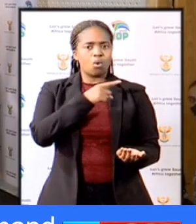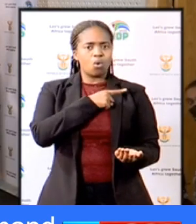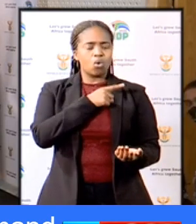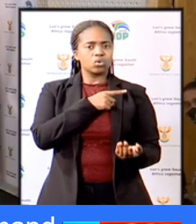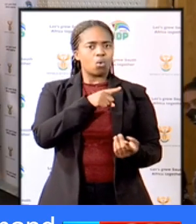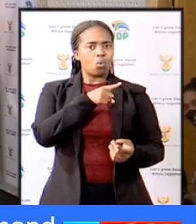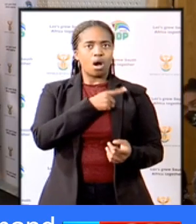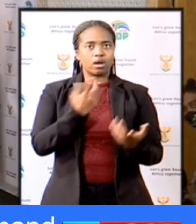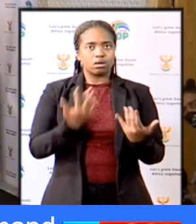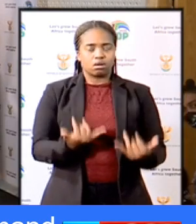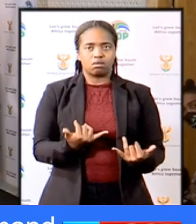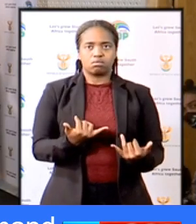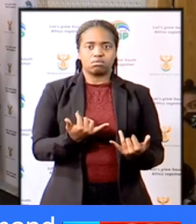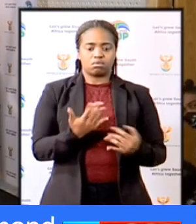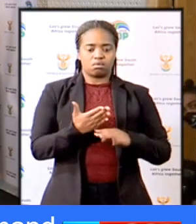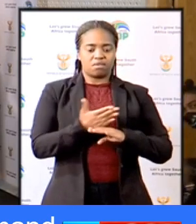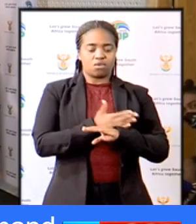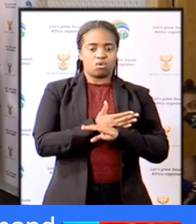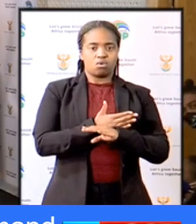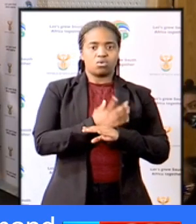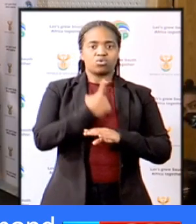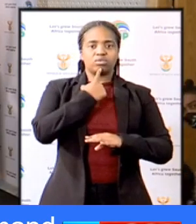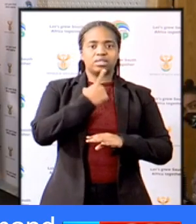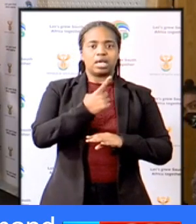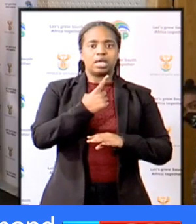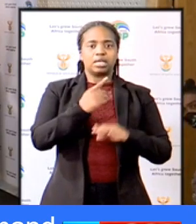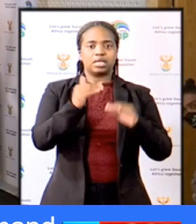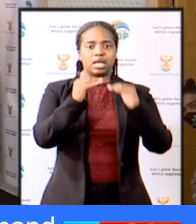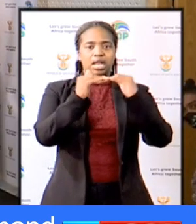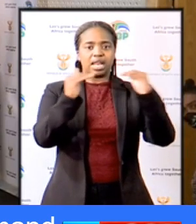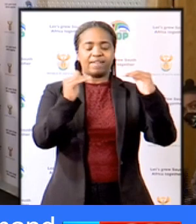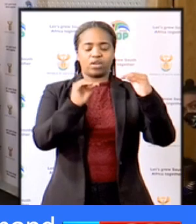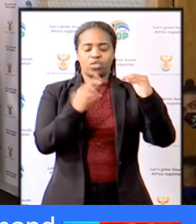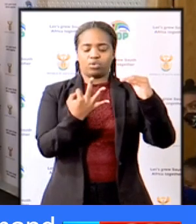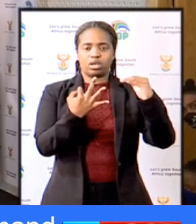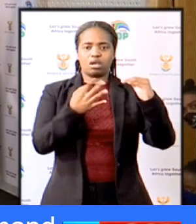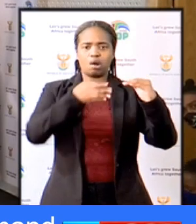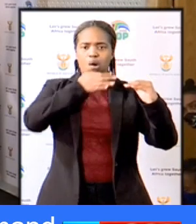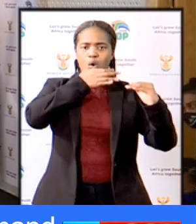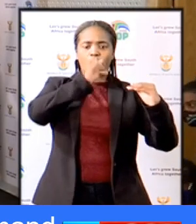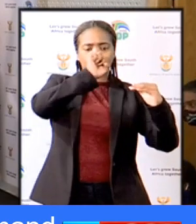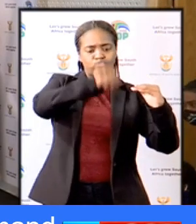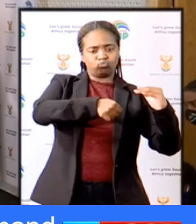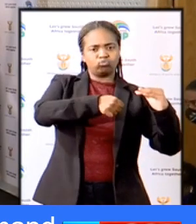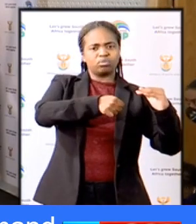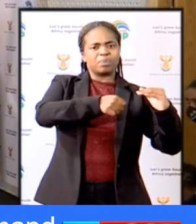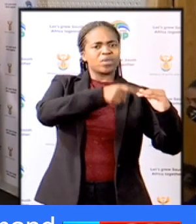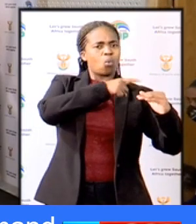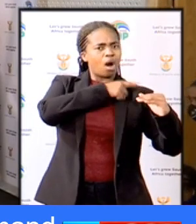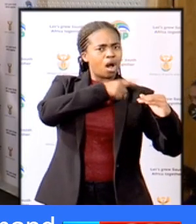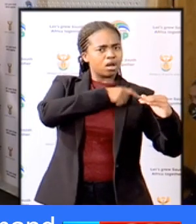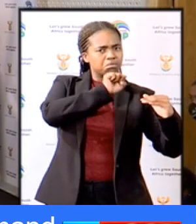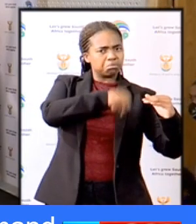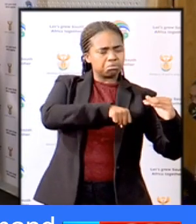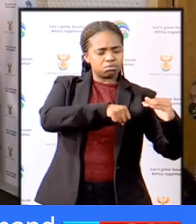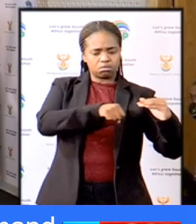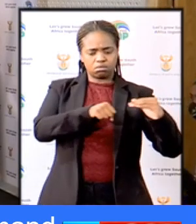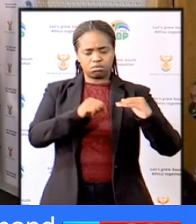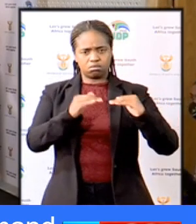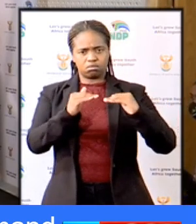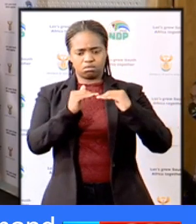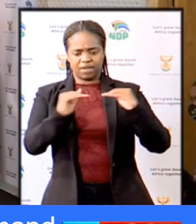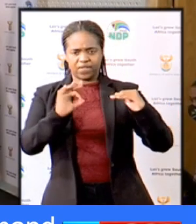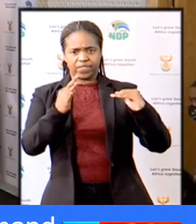the decision initially to lift the ban at level 3? Could you please give us detailed reasons behind